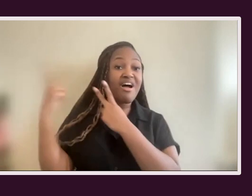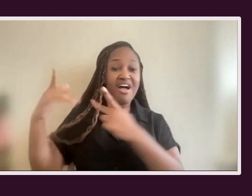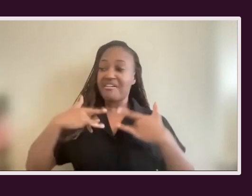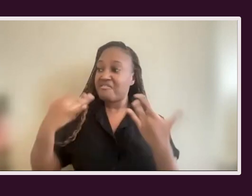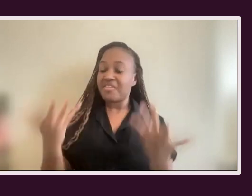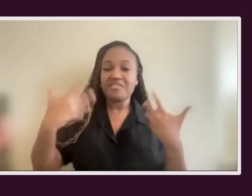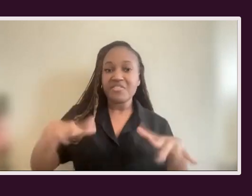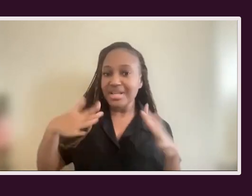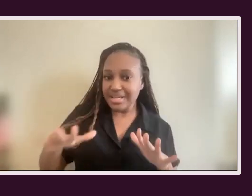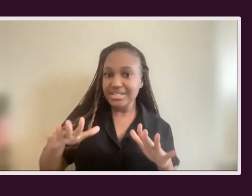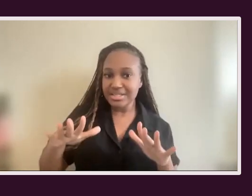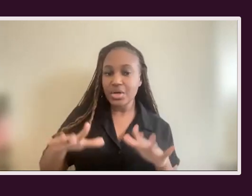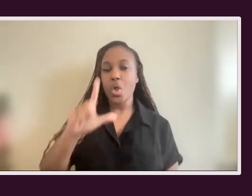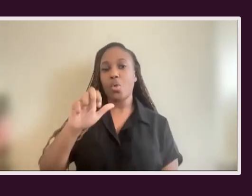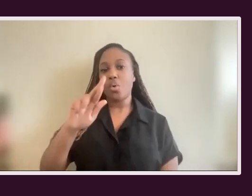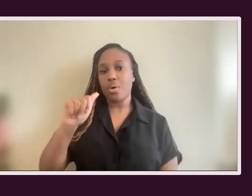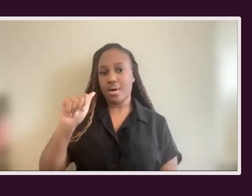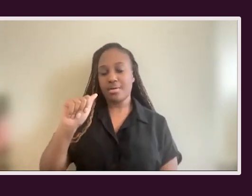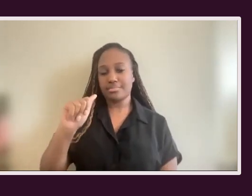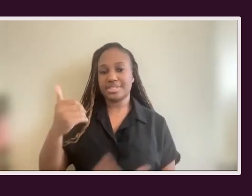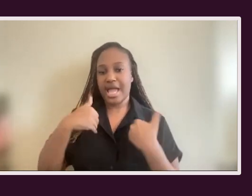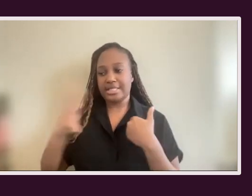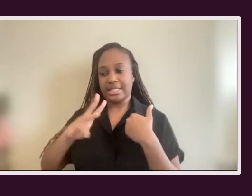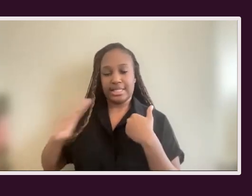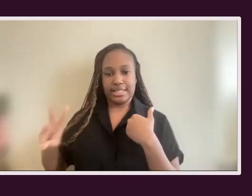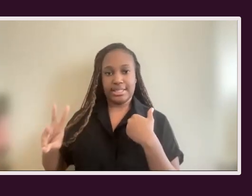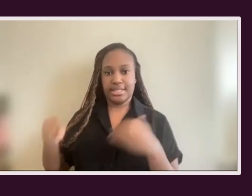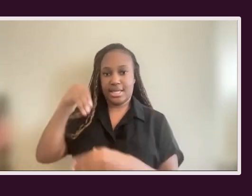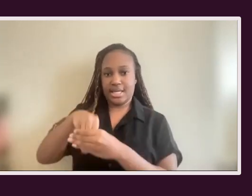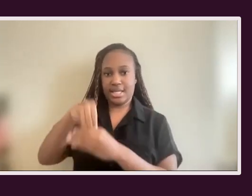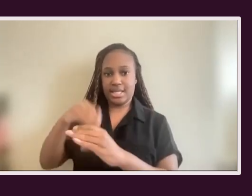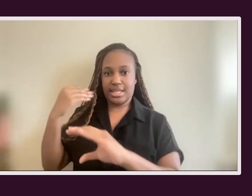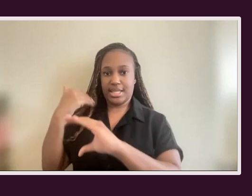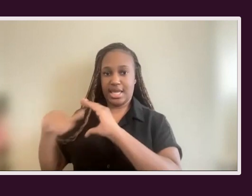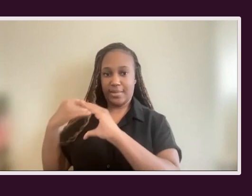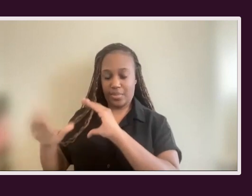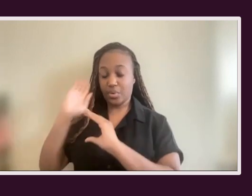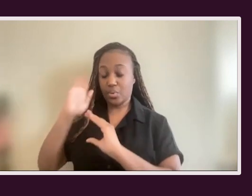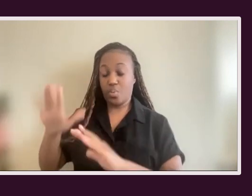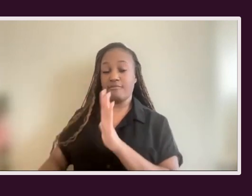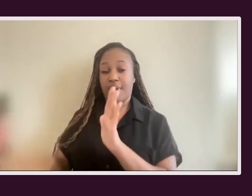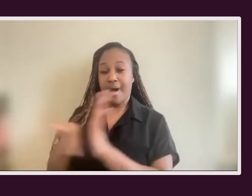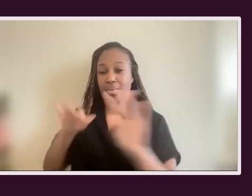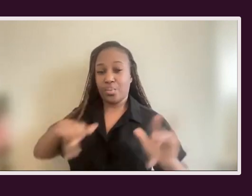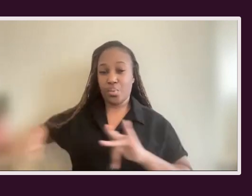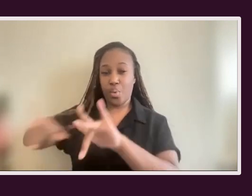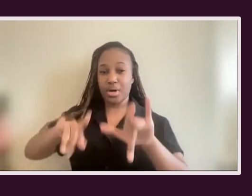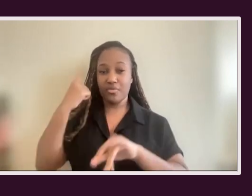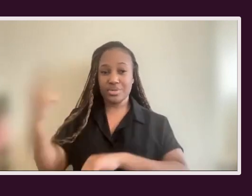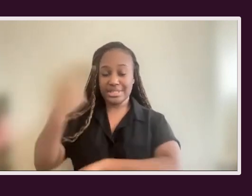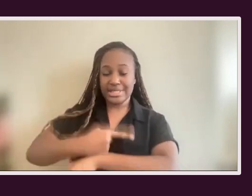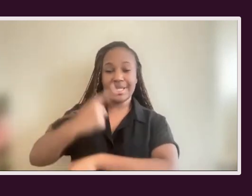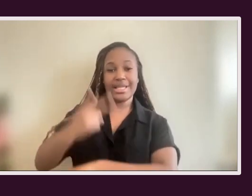find the deck when Laura sends it out in the follow-up email. You can go back to the deck, you'll find the session recording, and you'll see that